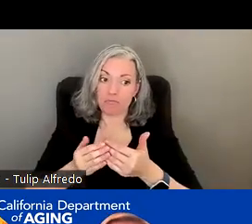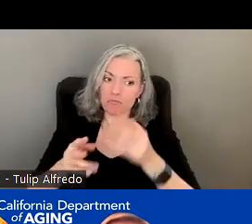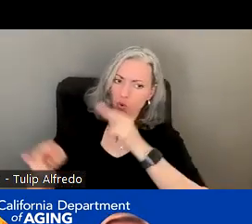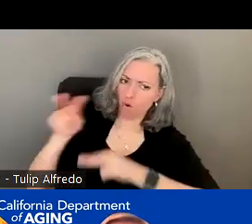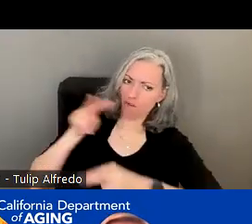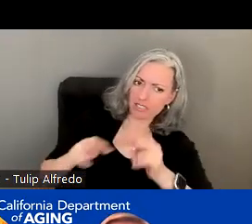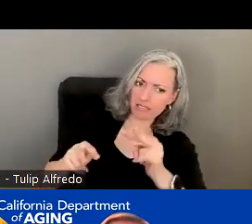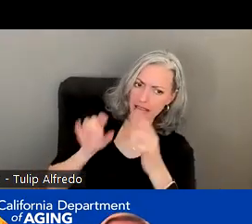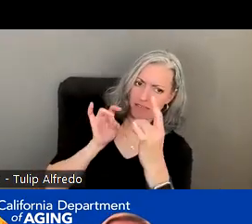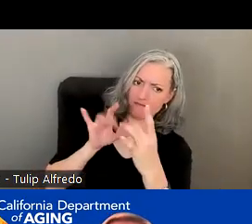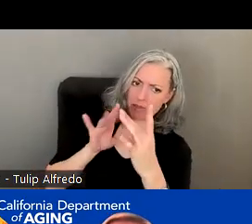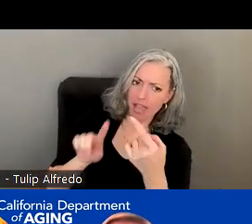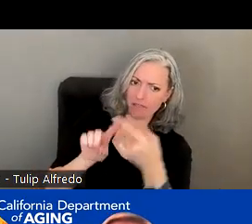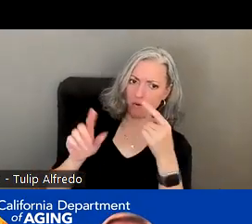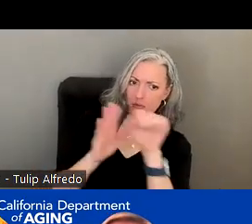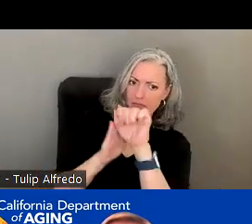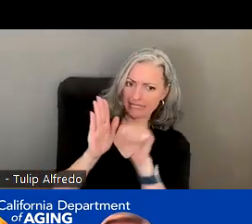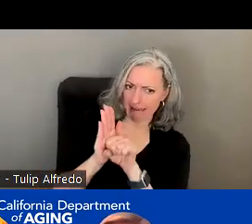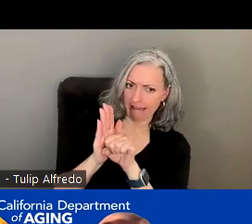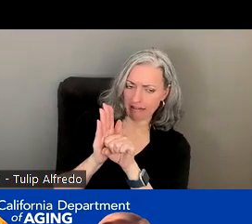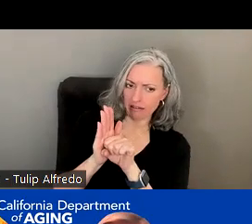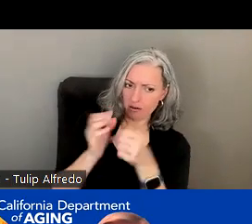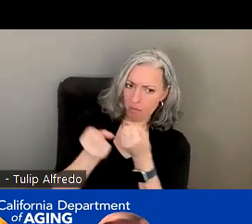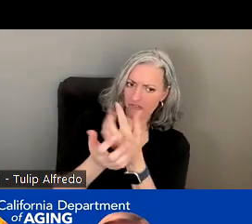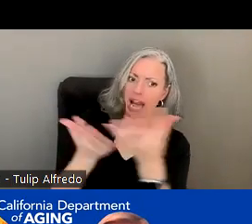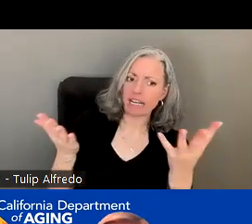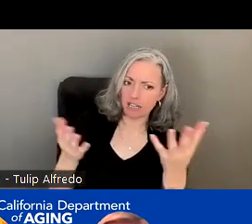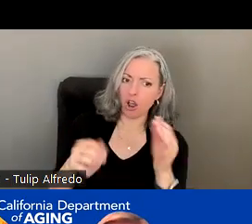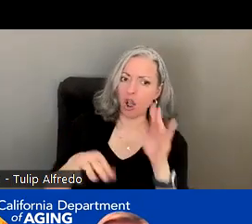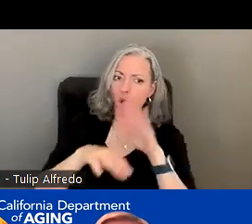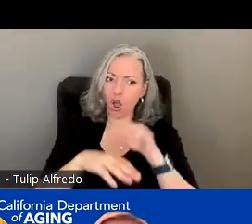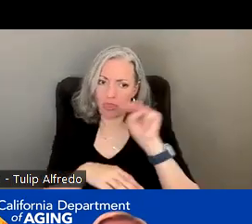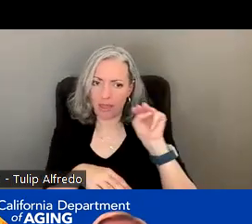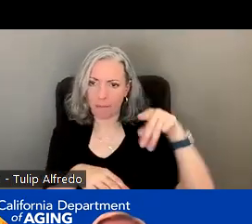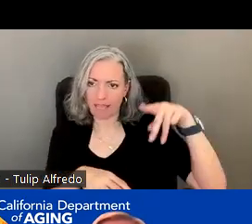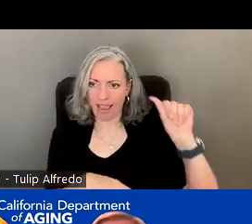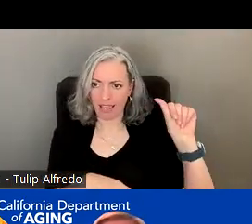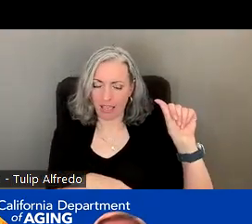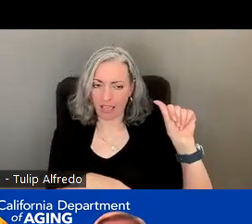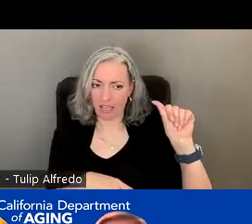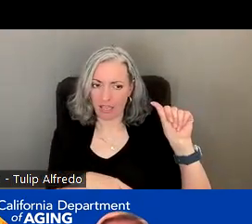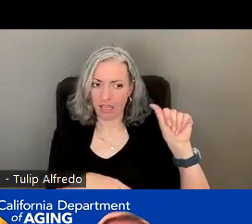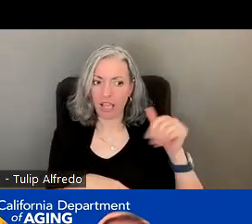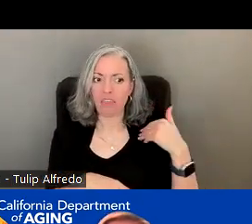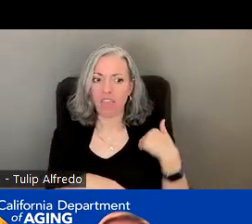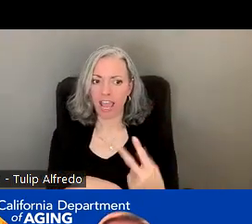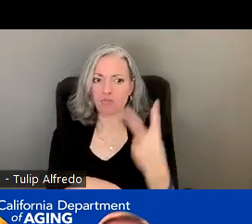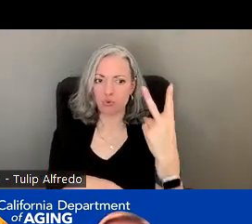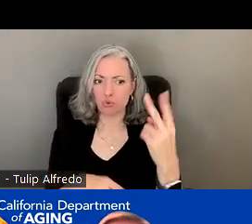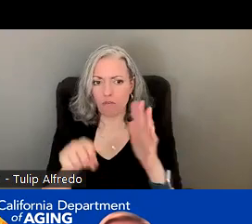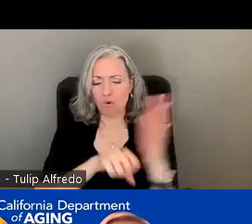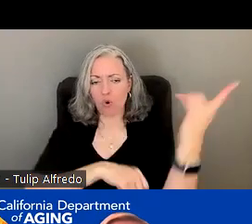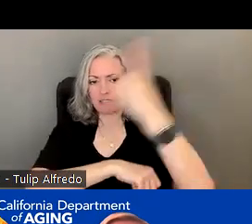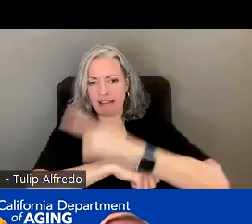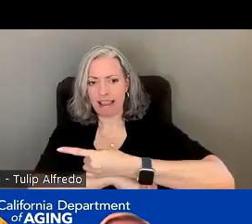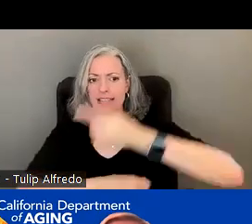and feedback that the State Little Hoover Commission provided on the Master Plan for Aging. They held 2 full-day hearings last